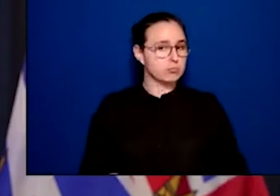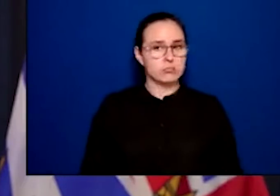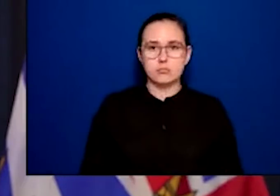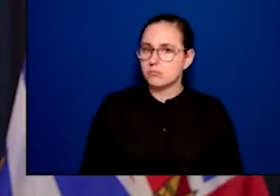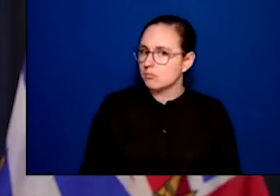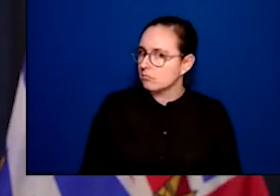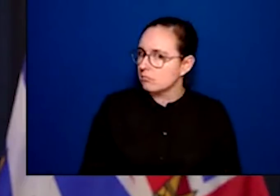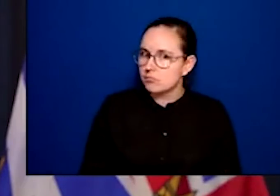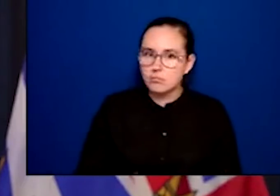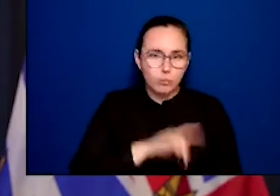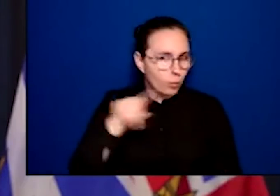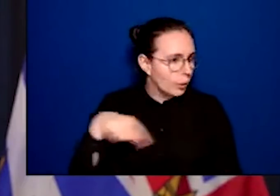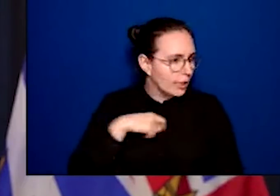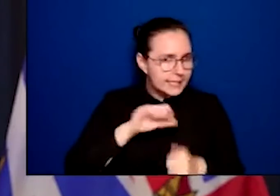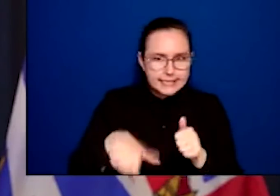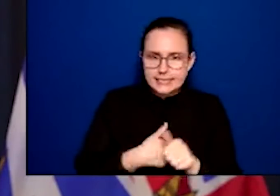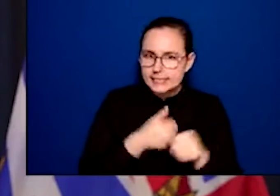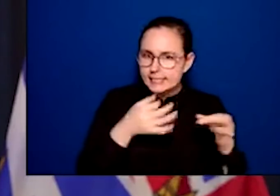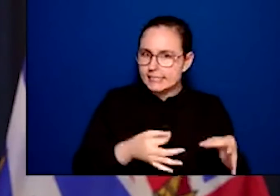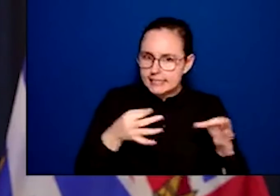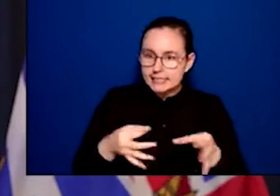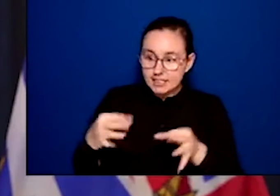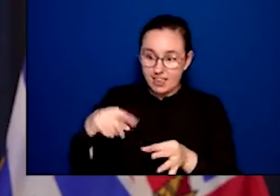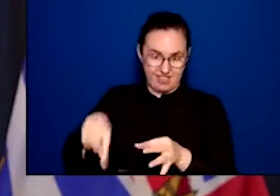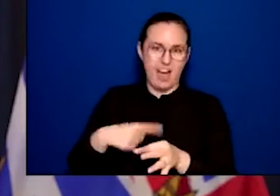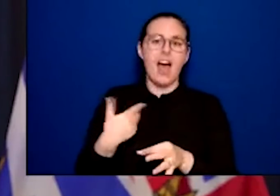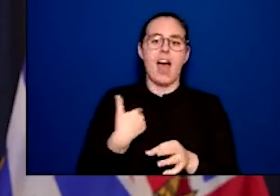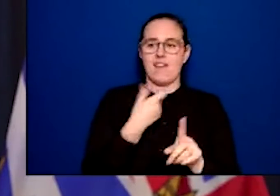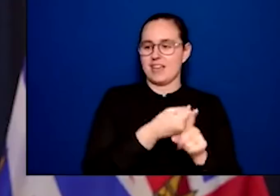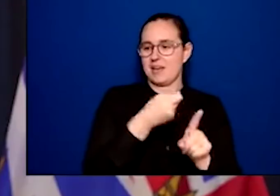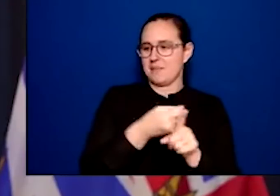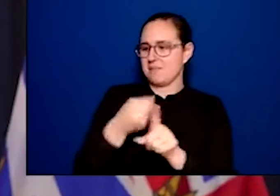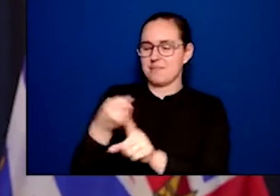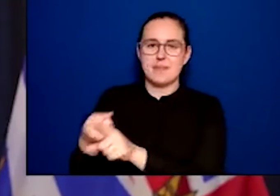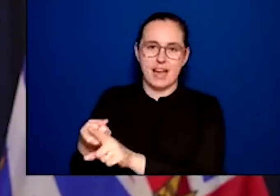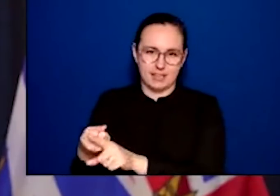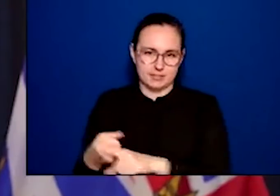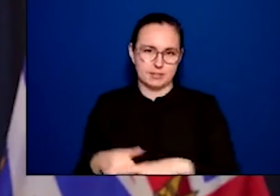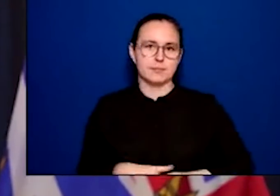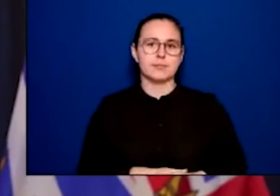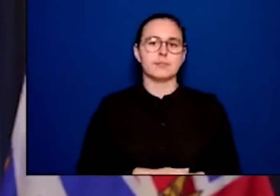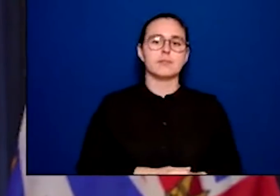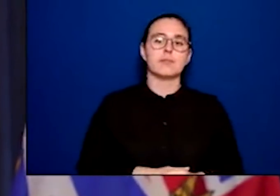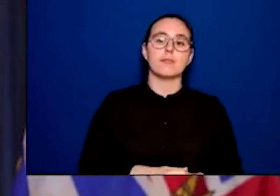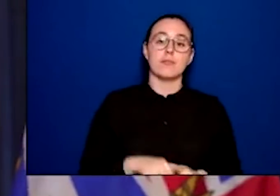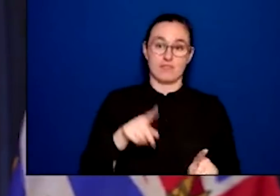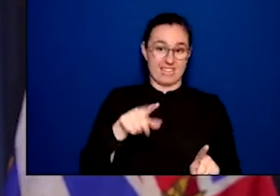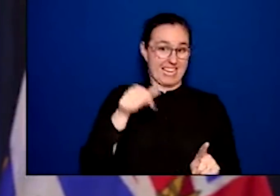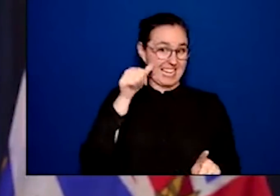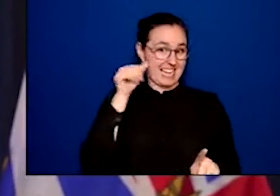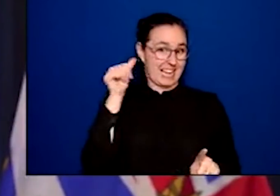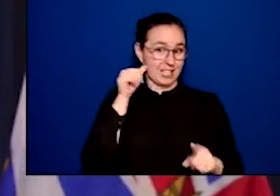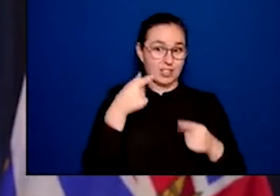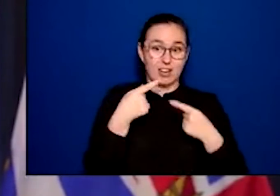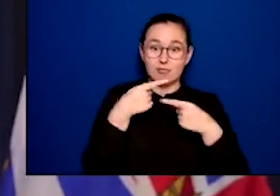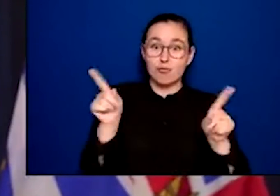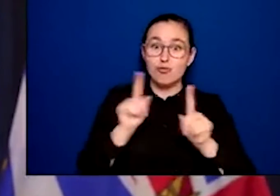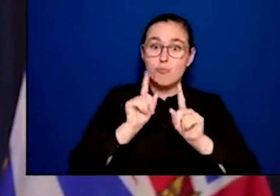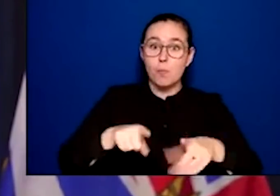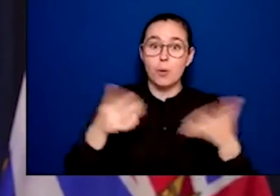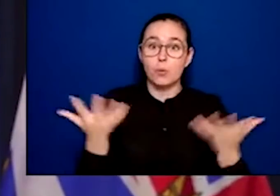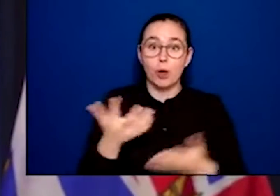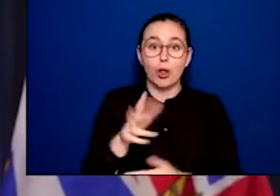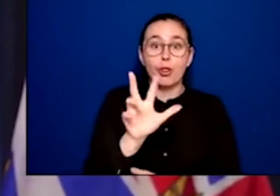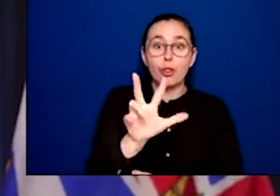As you'll know, as I reported yesterday, 32 people in ICU in the Northern Health Authority have been transferred